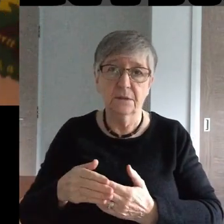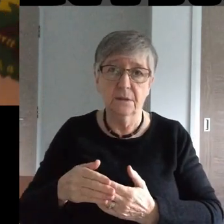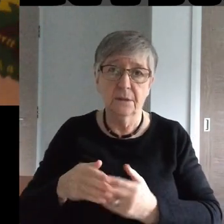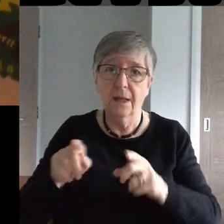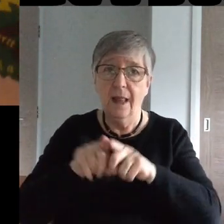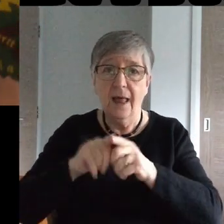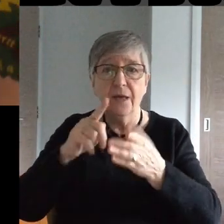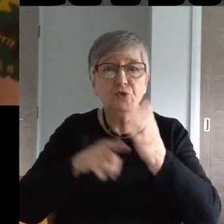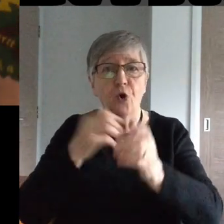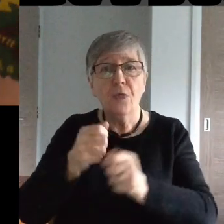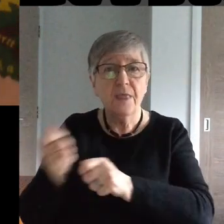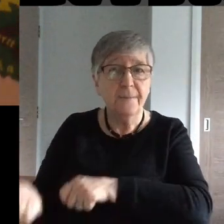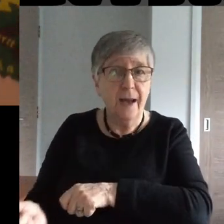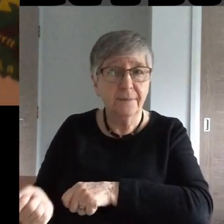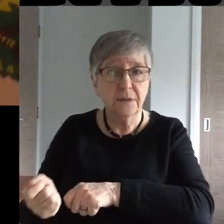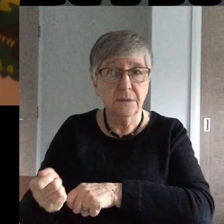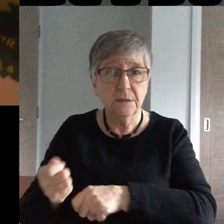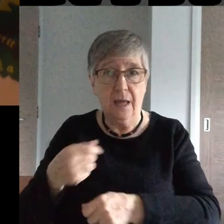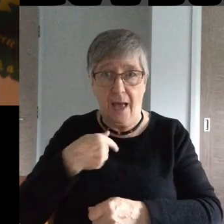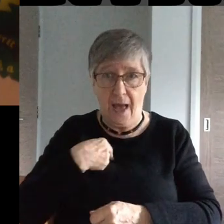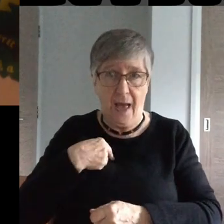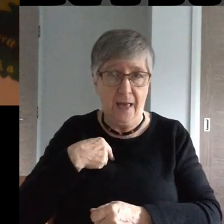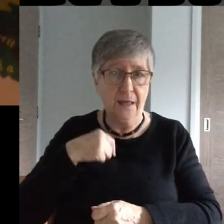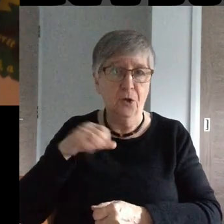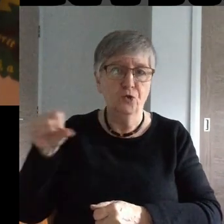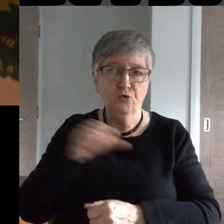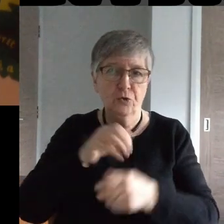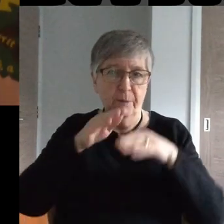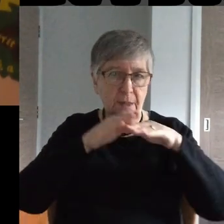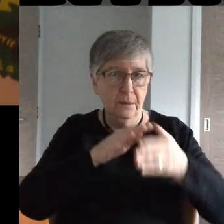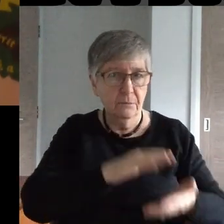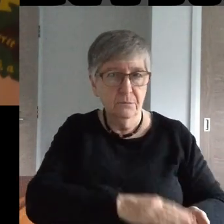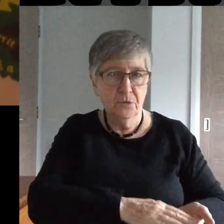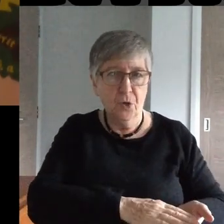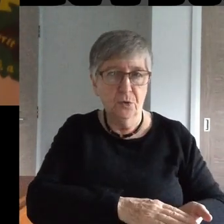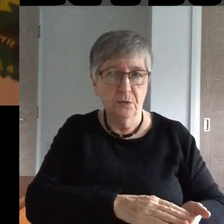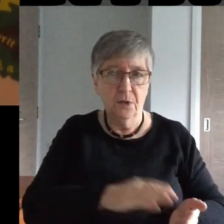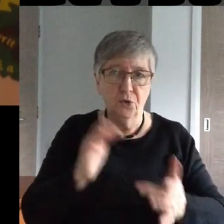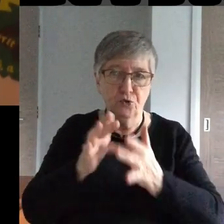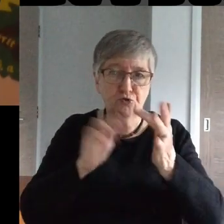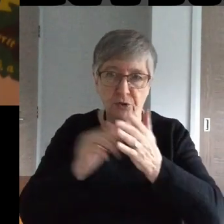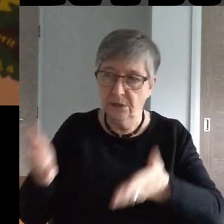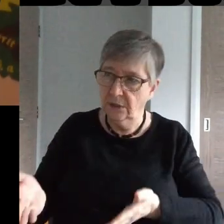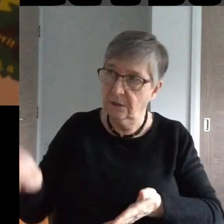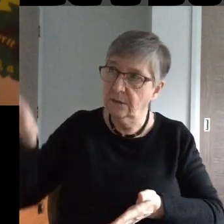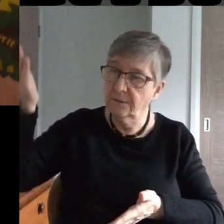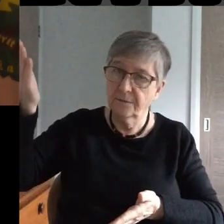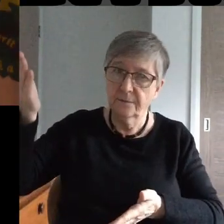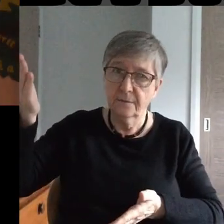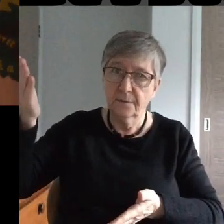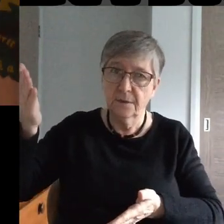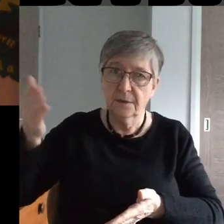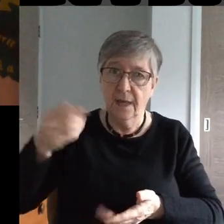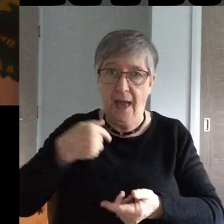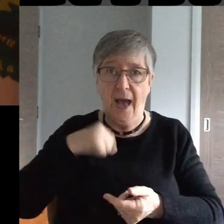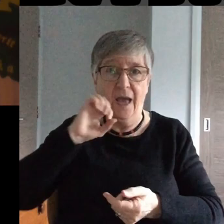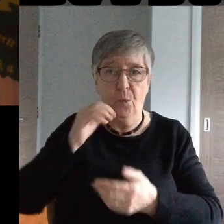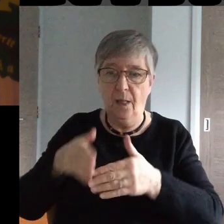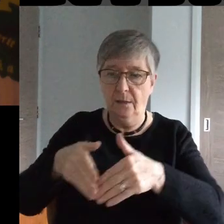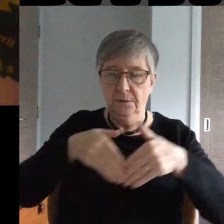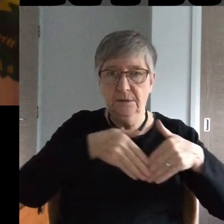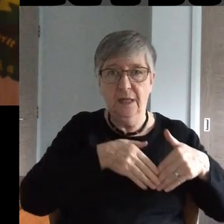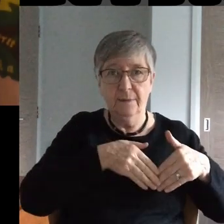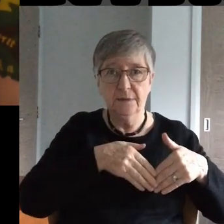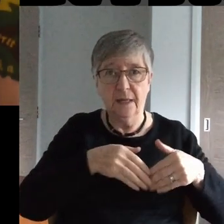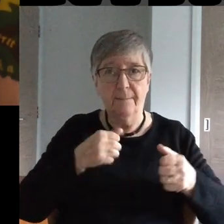like John the Baptist, may I be reduced so that he may be increased? A heart that says, I will step aside so that